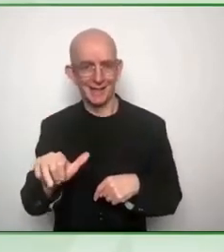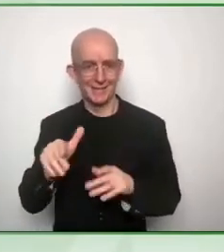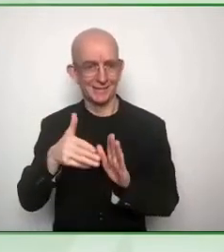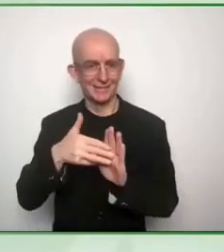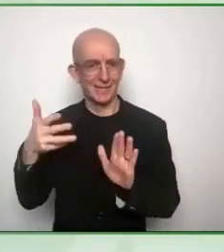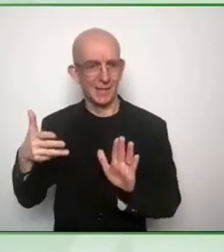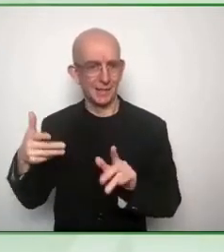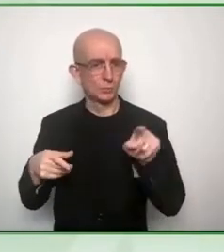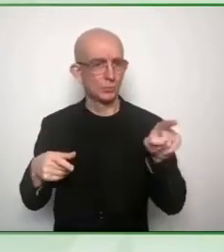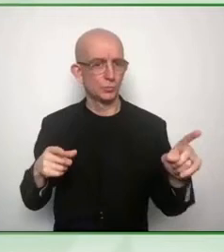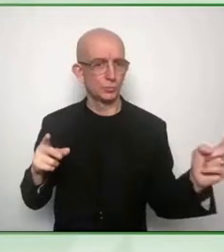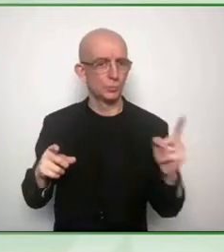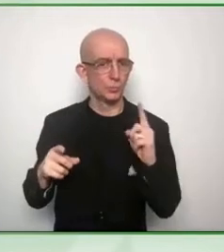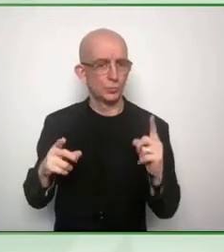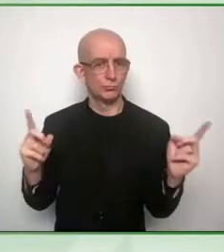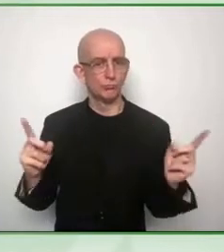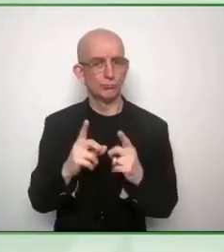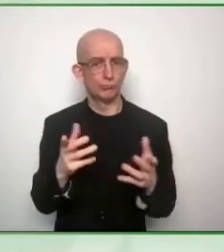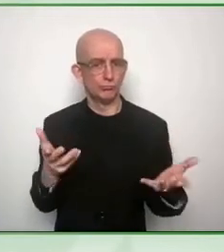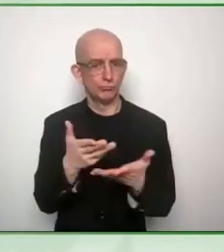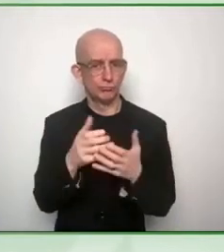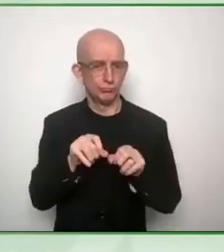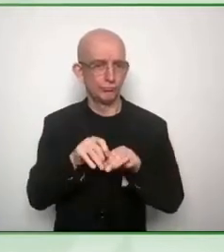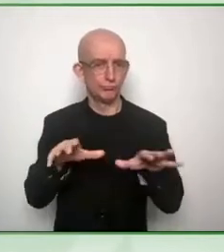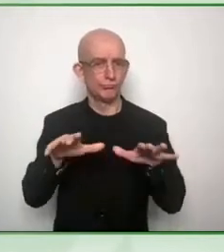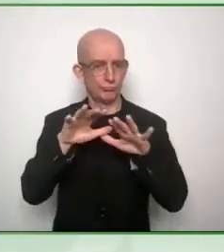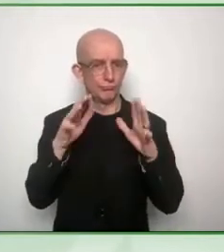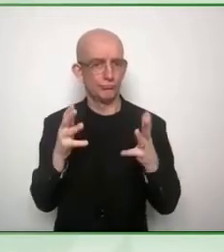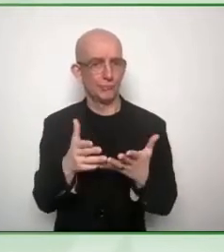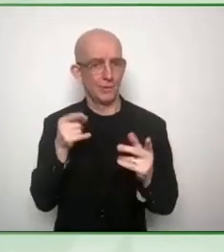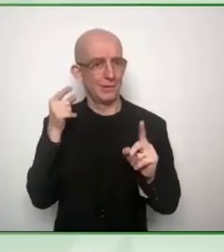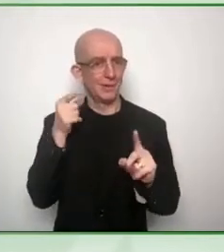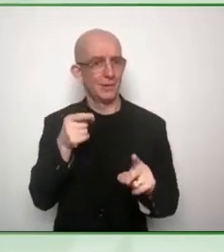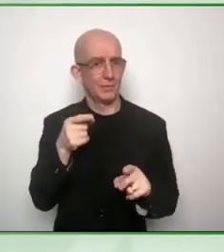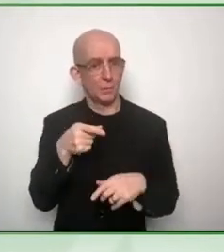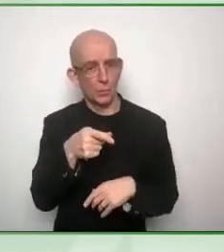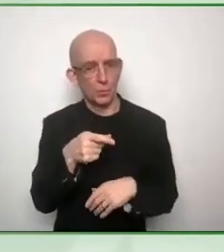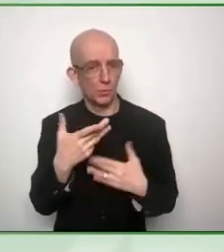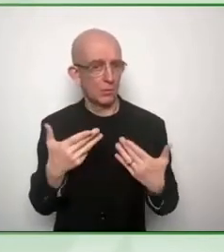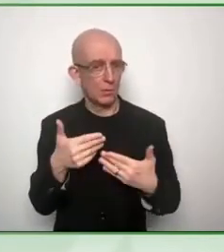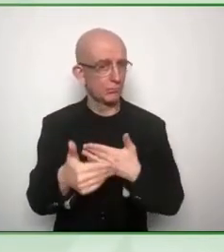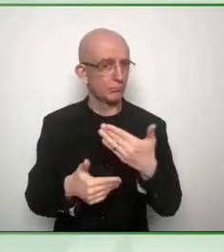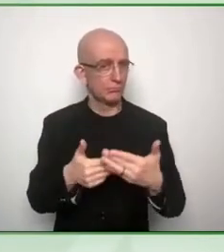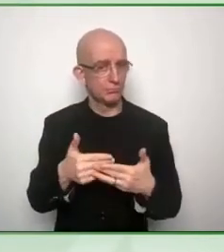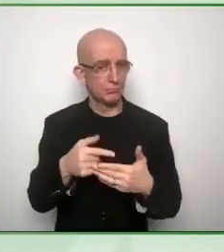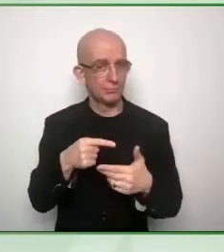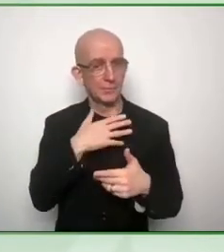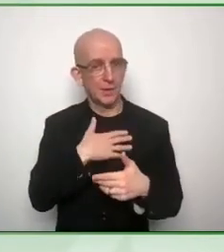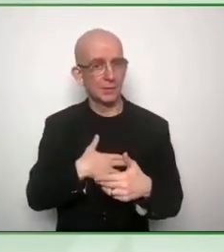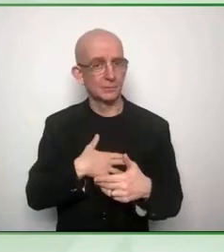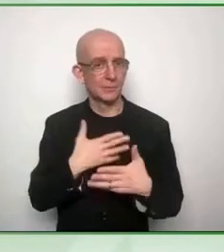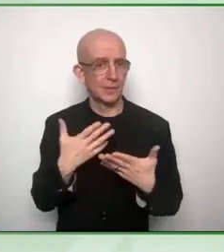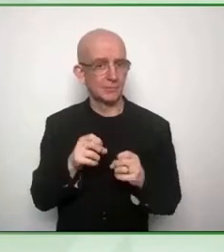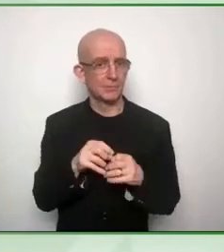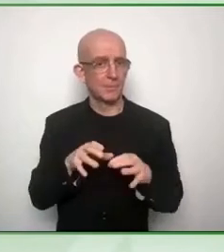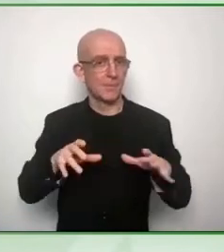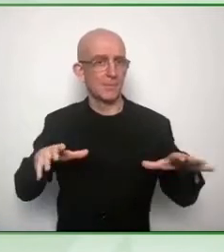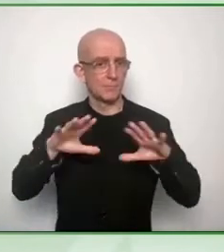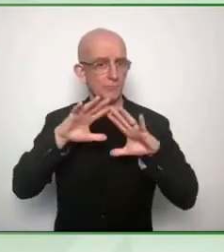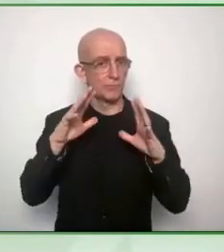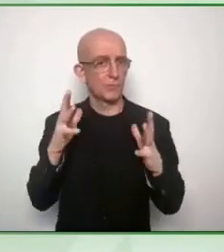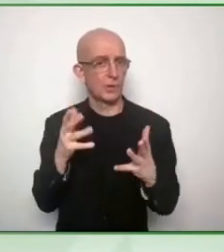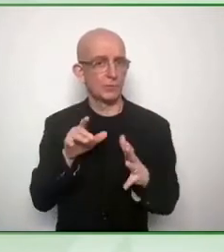Probably I would have to allow this thing to grow organically. So probably a second or third step. I have to prove value, I think, in South Africa first,